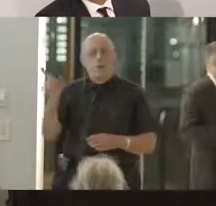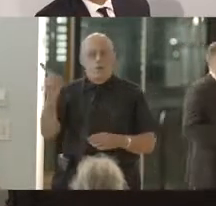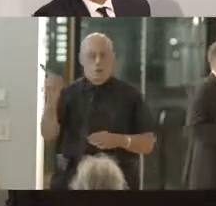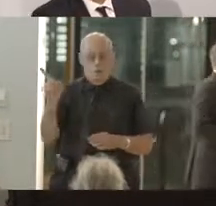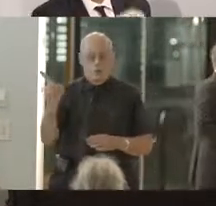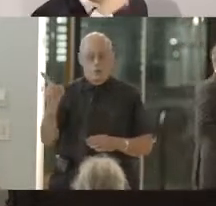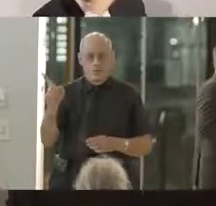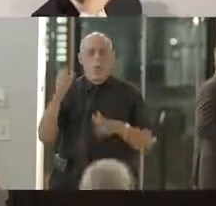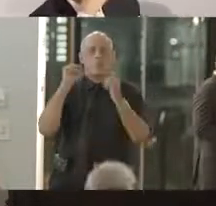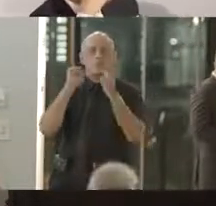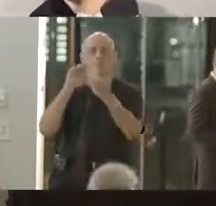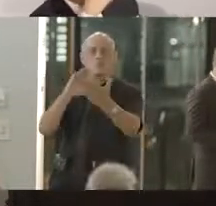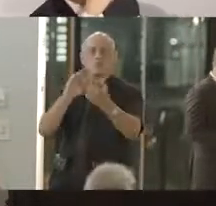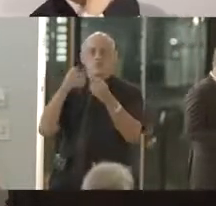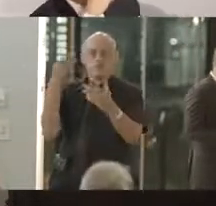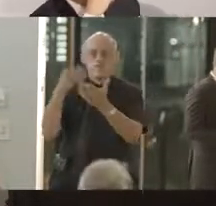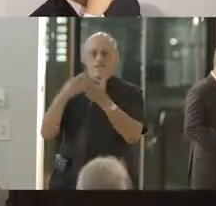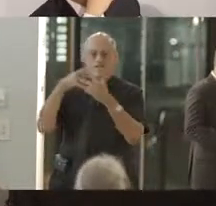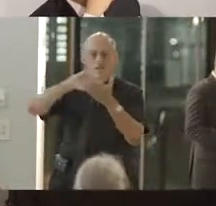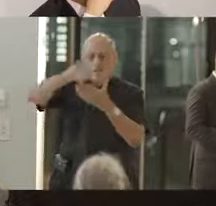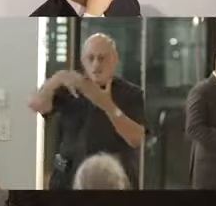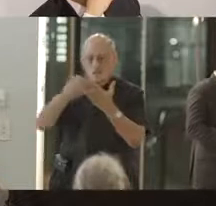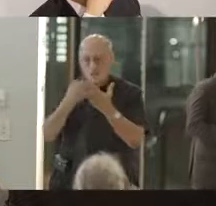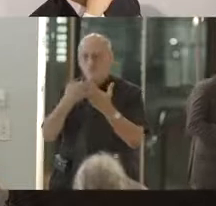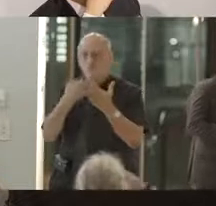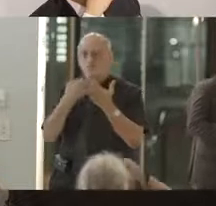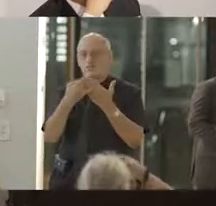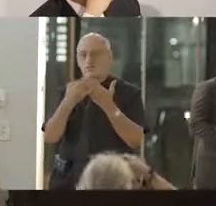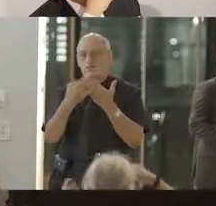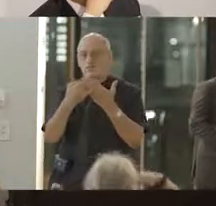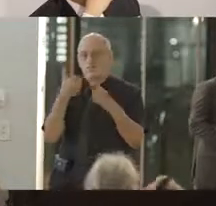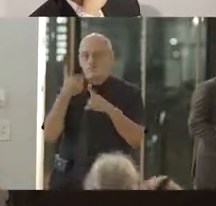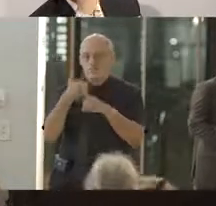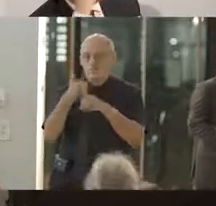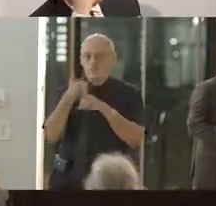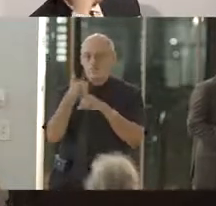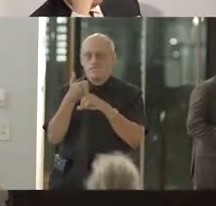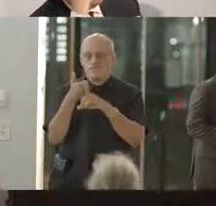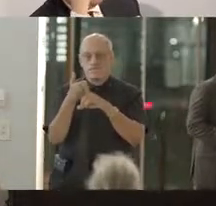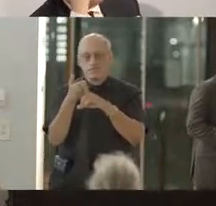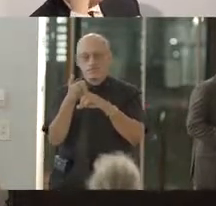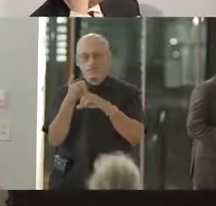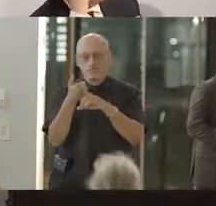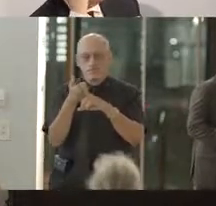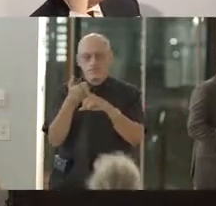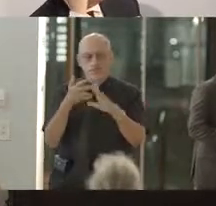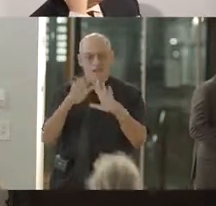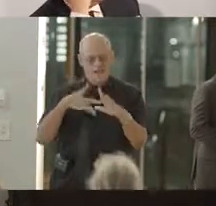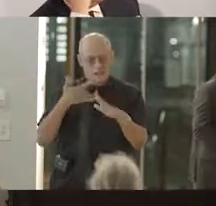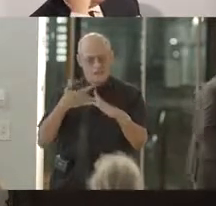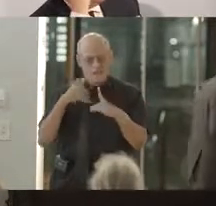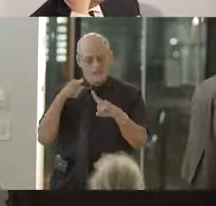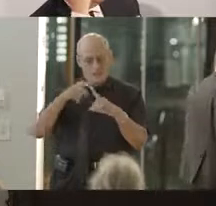The approach to funding for the project has been a sense that this